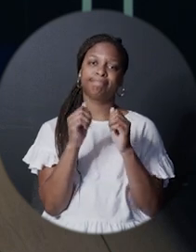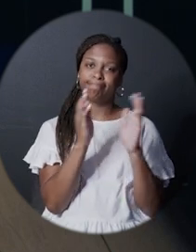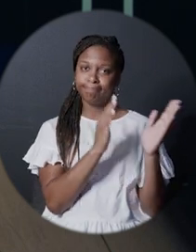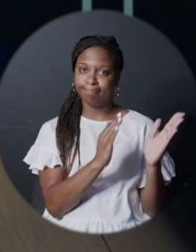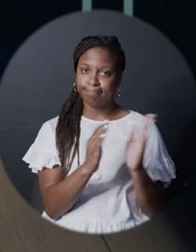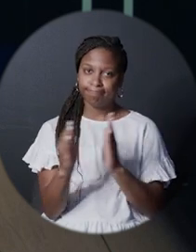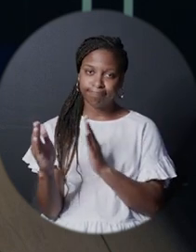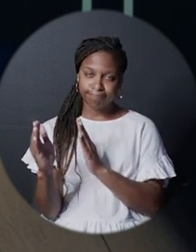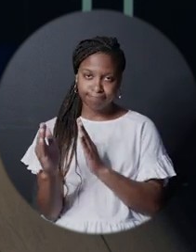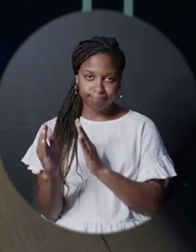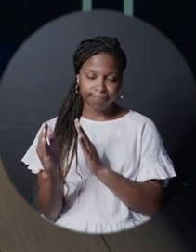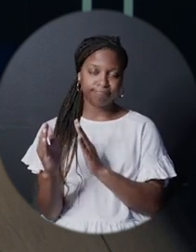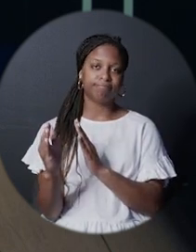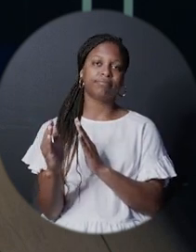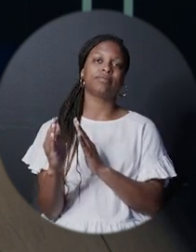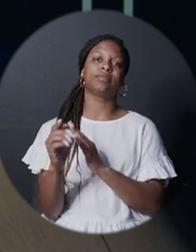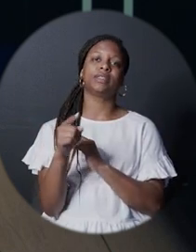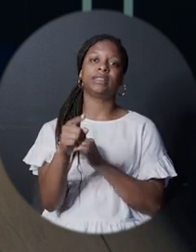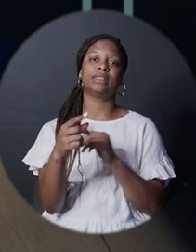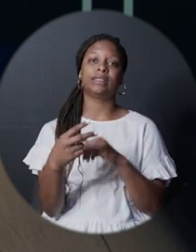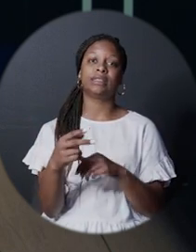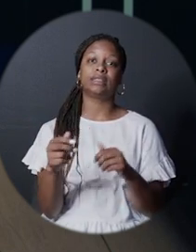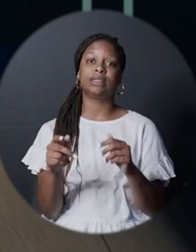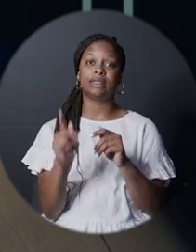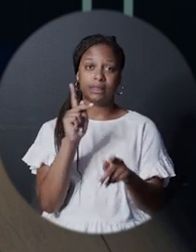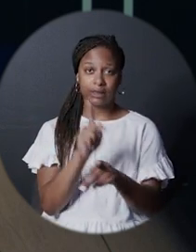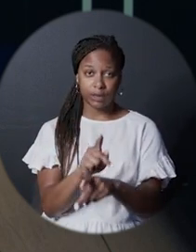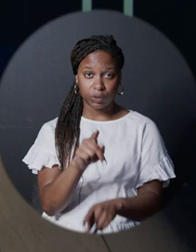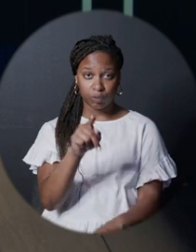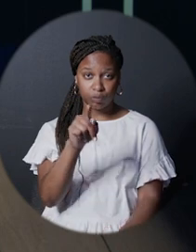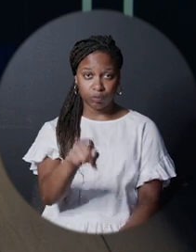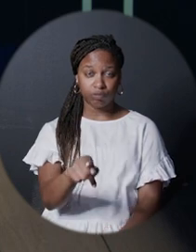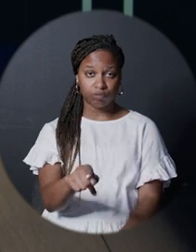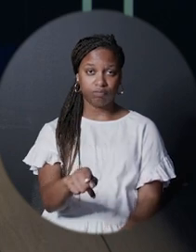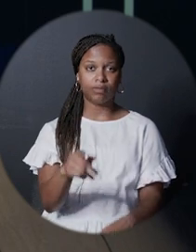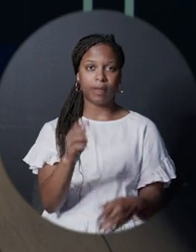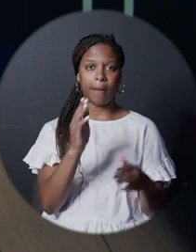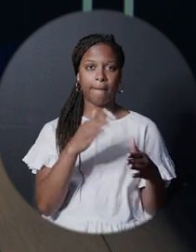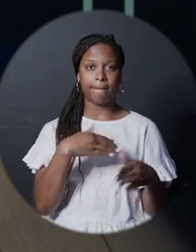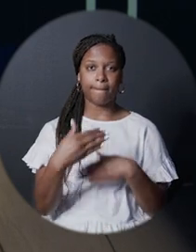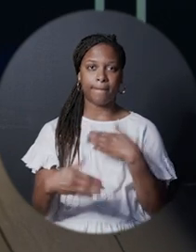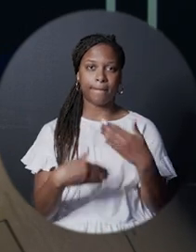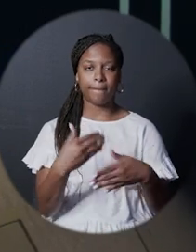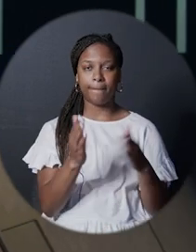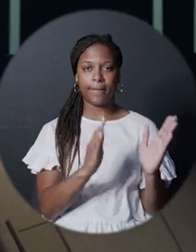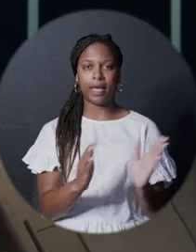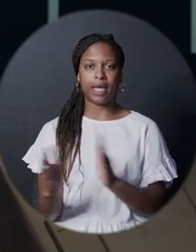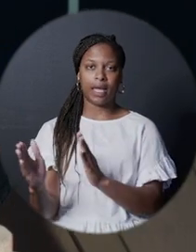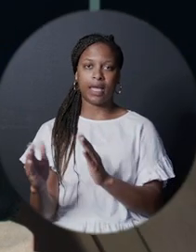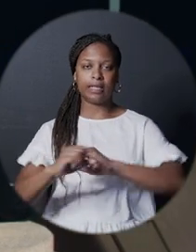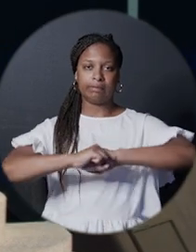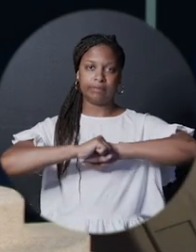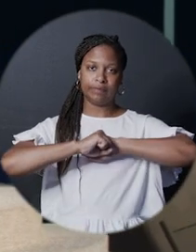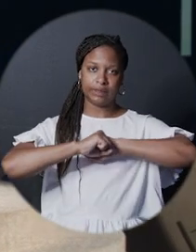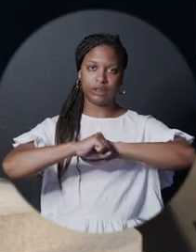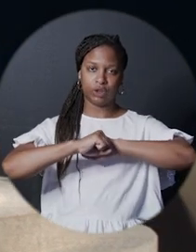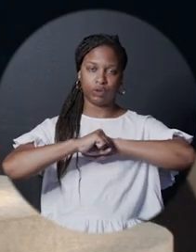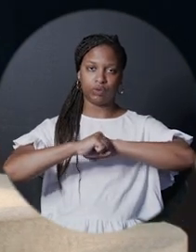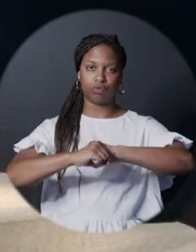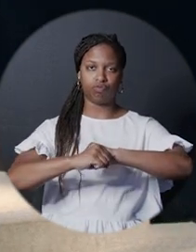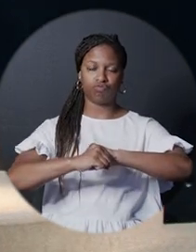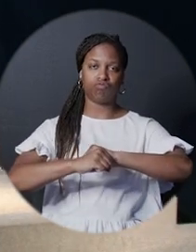is equipped, listen to me, to keep you in a pattern